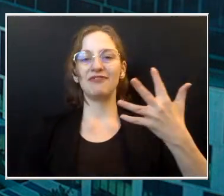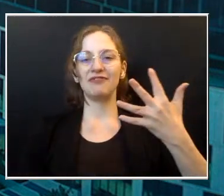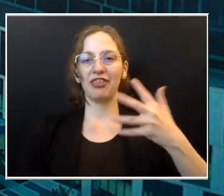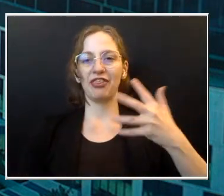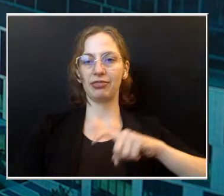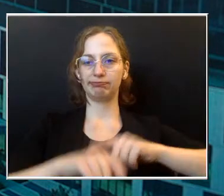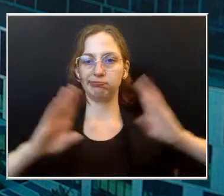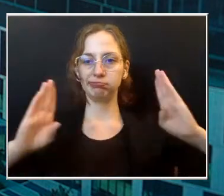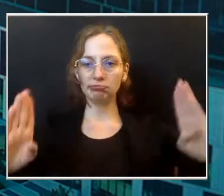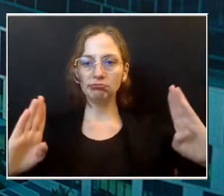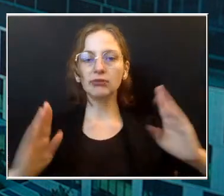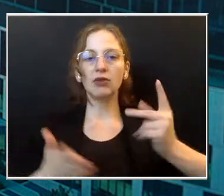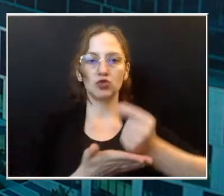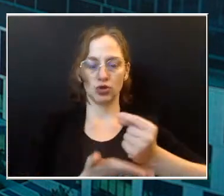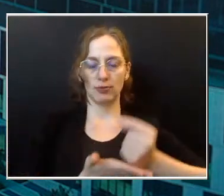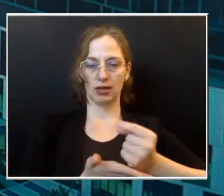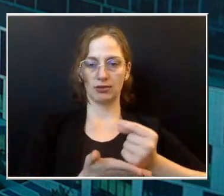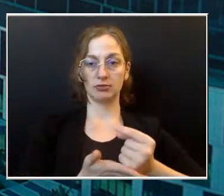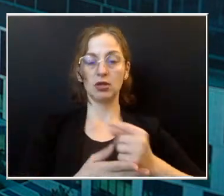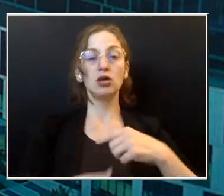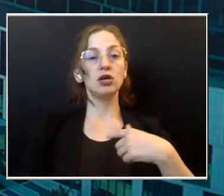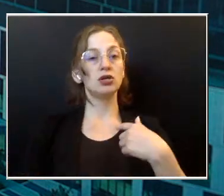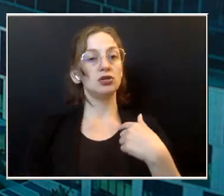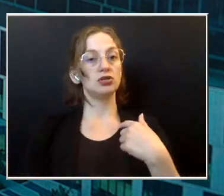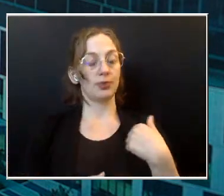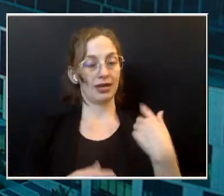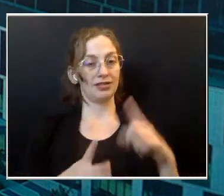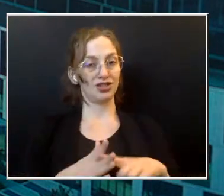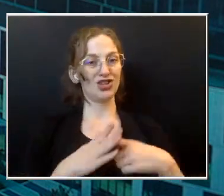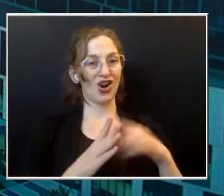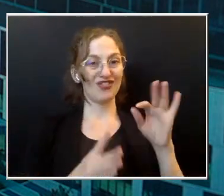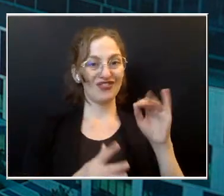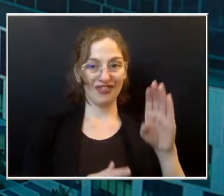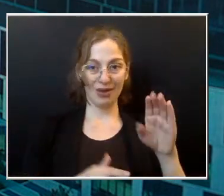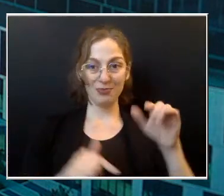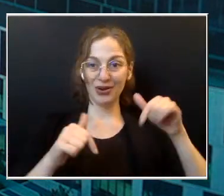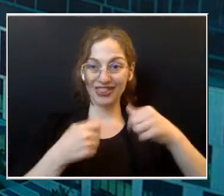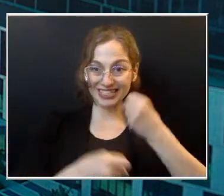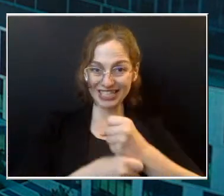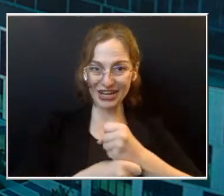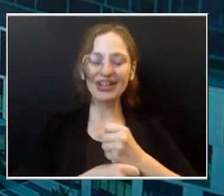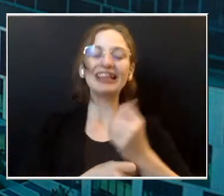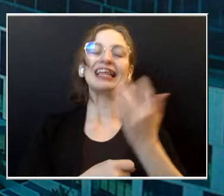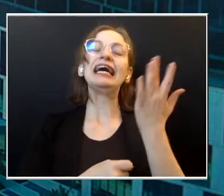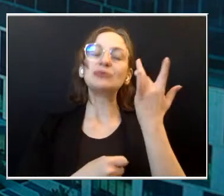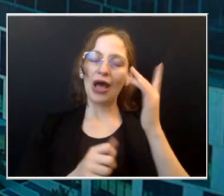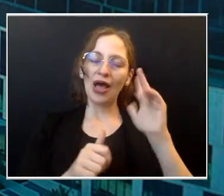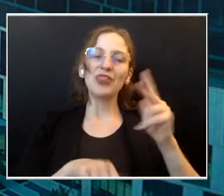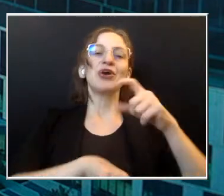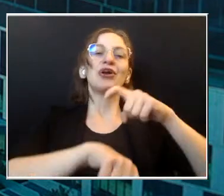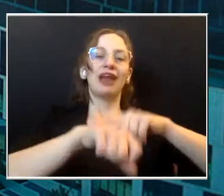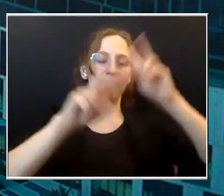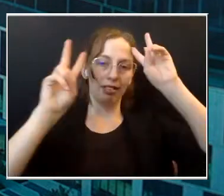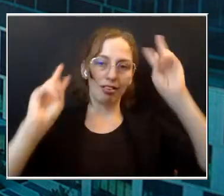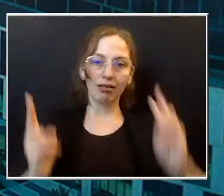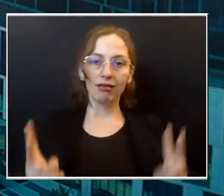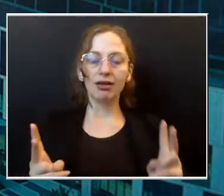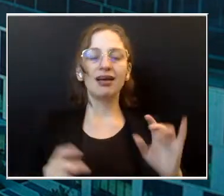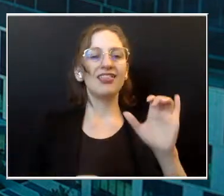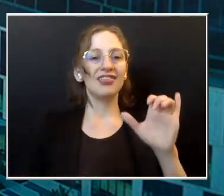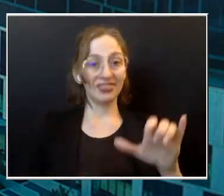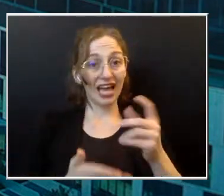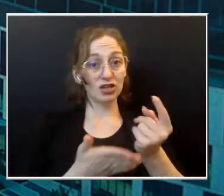February of this year in HER2 is why I lost my hair the 3rd time. Then that stopped working, the cancer started growing again, and I'm now